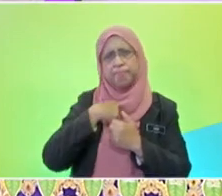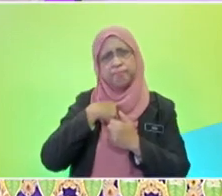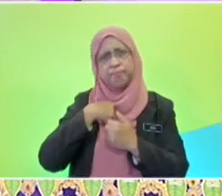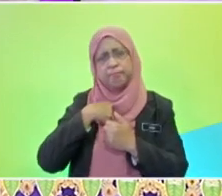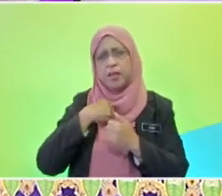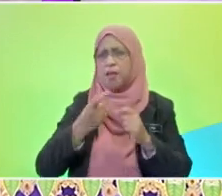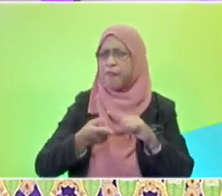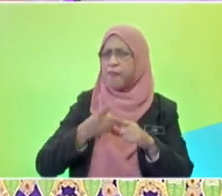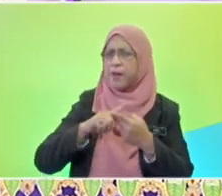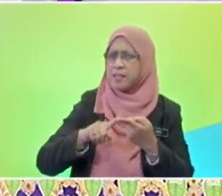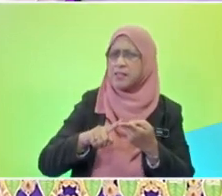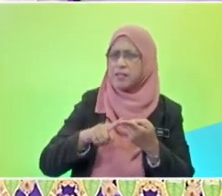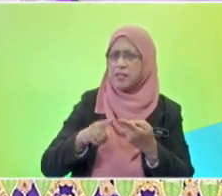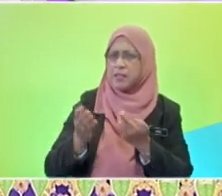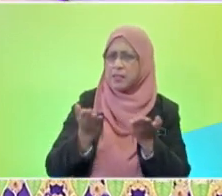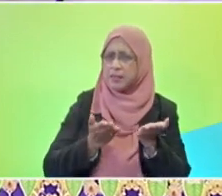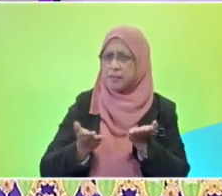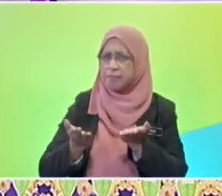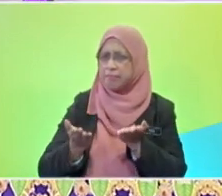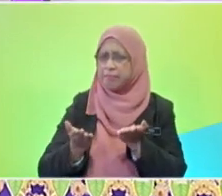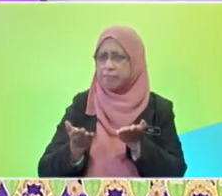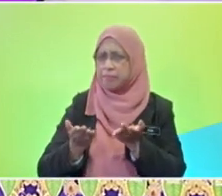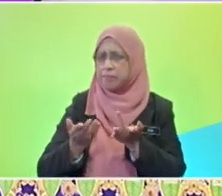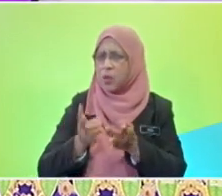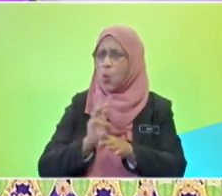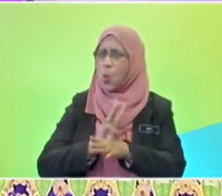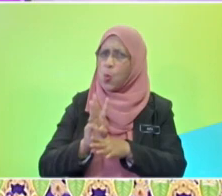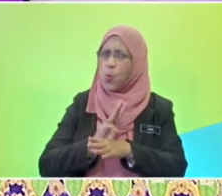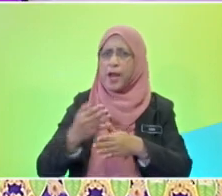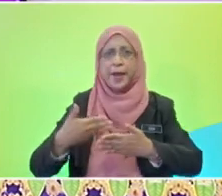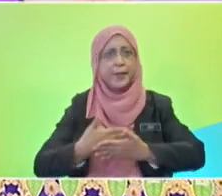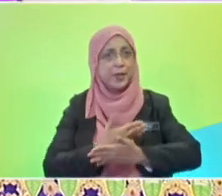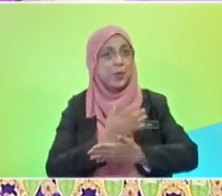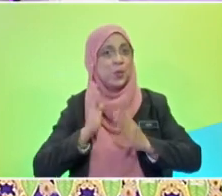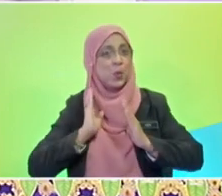are here. We wear new clothes.